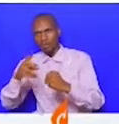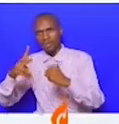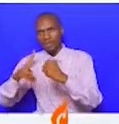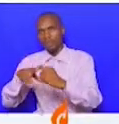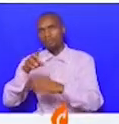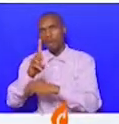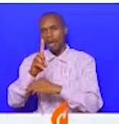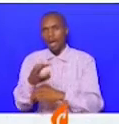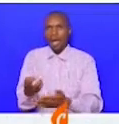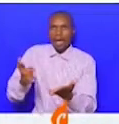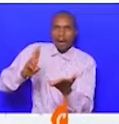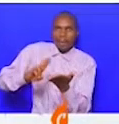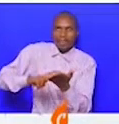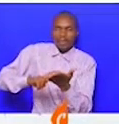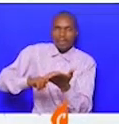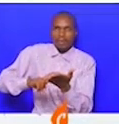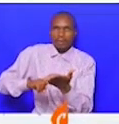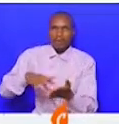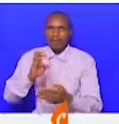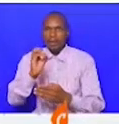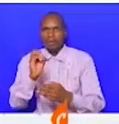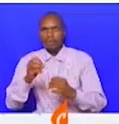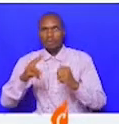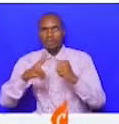0797 99 00 71 nande ngirole